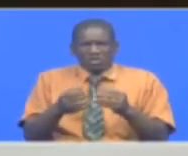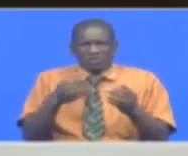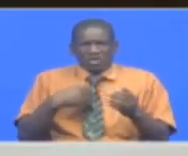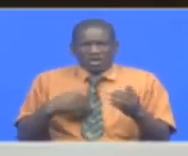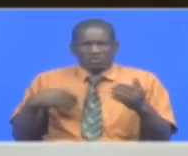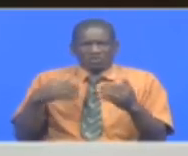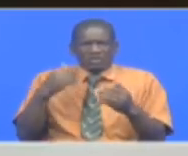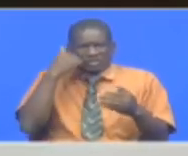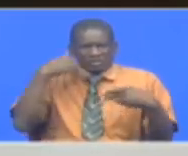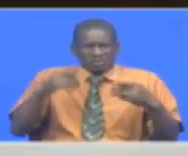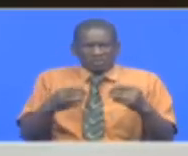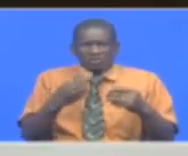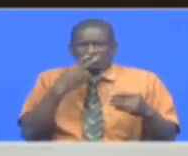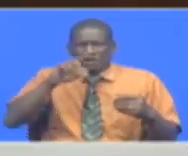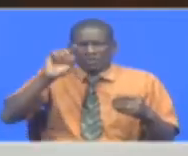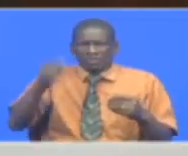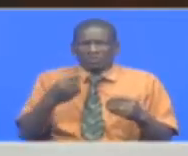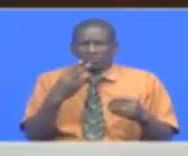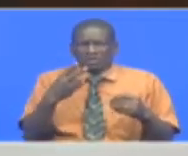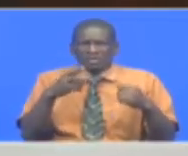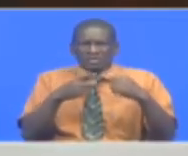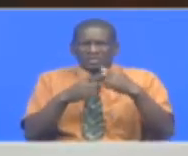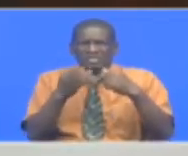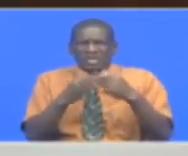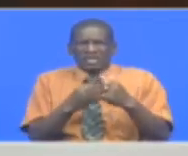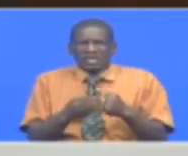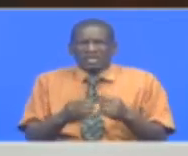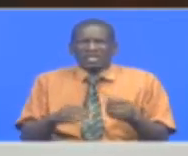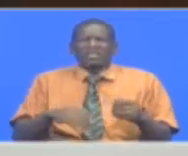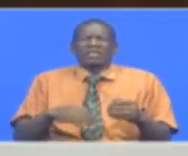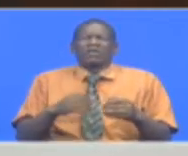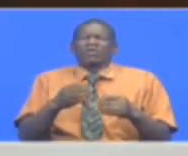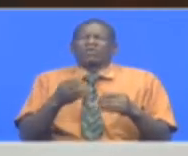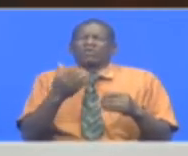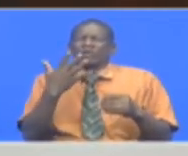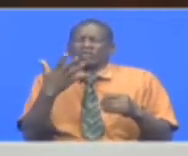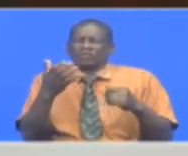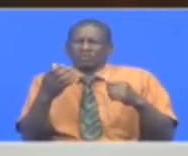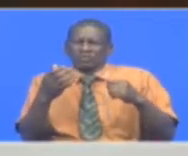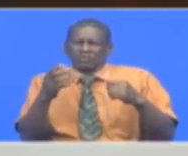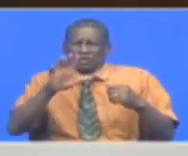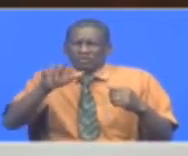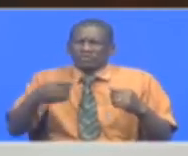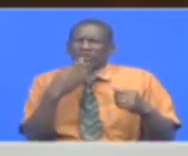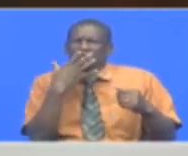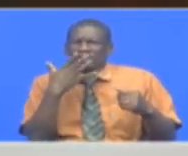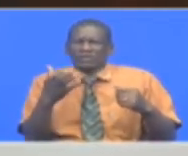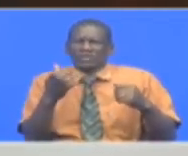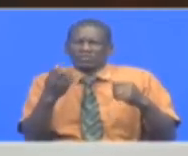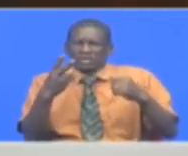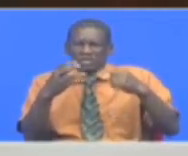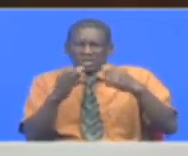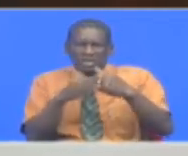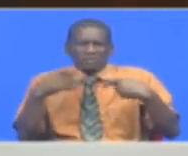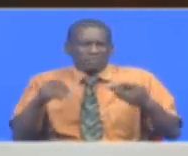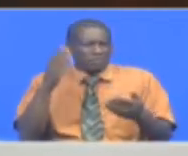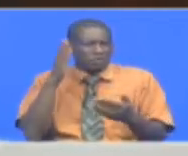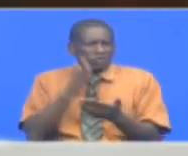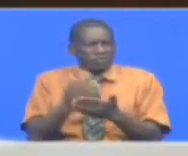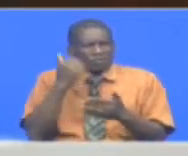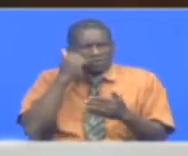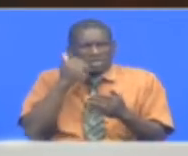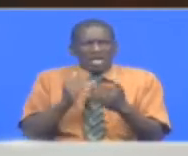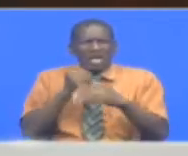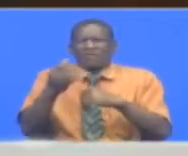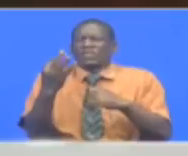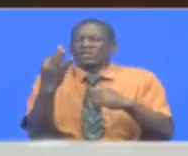229,600. The death toll has risen to 4,528 after 31 new deaths, all being late reports